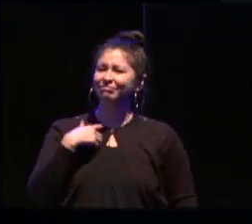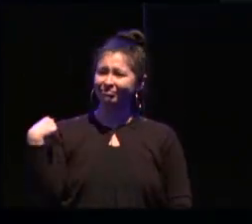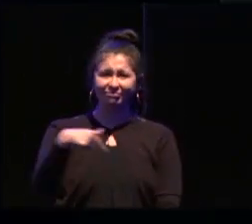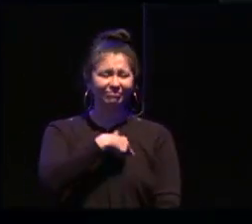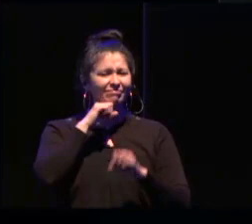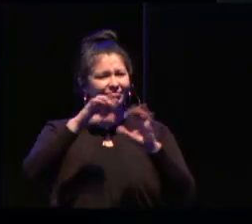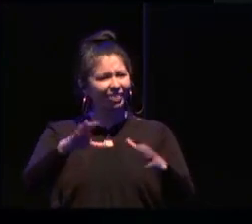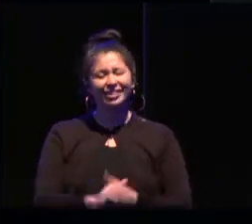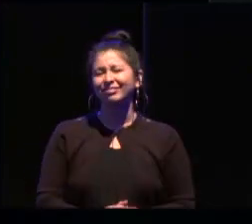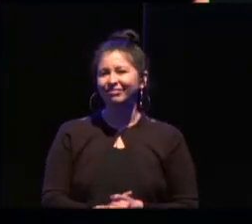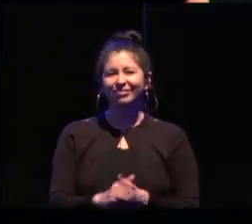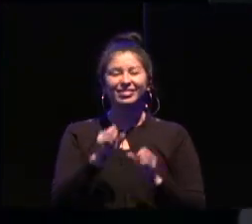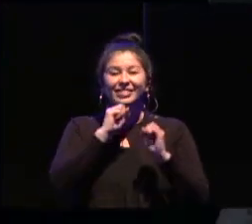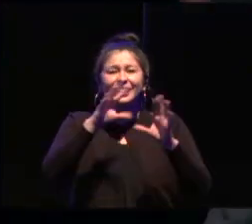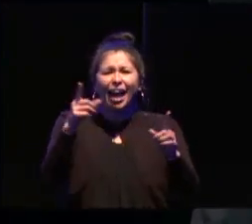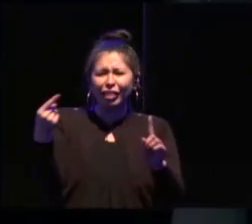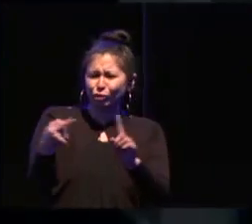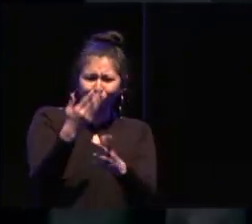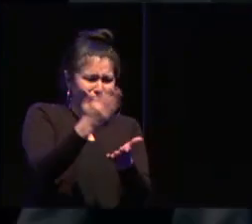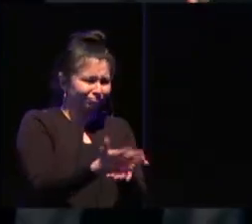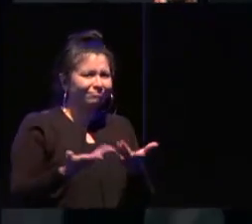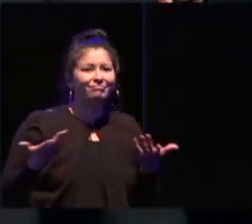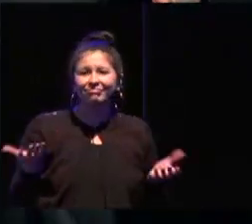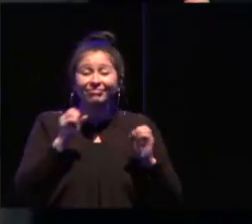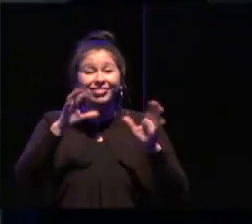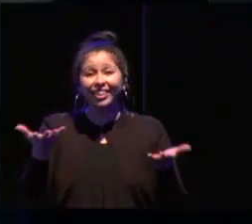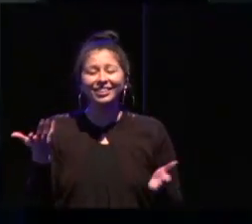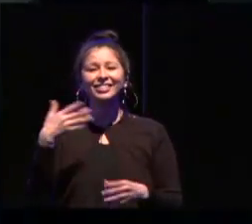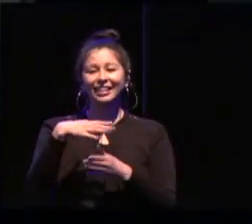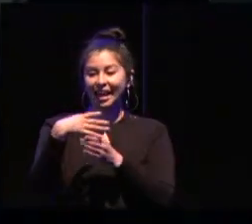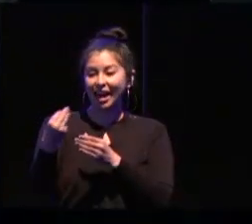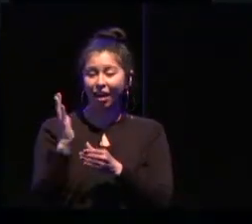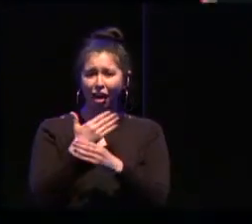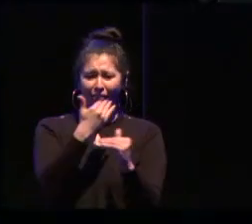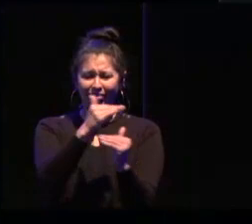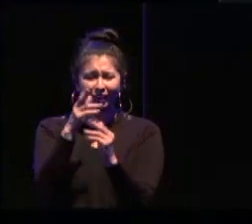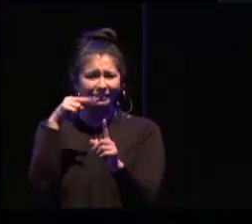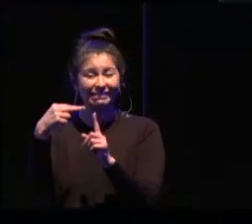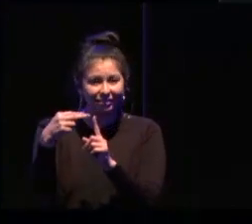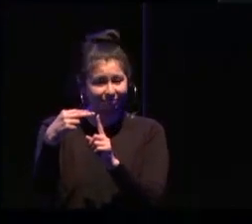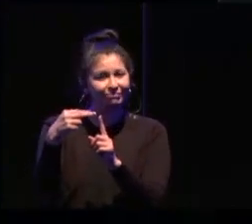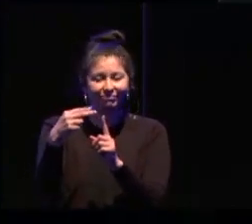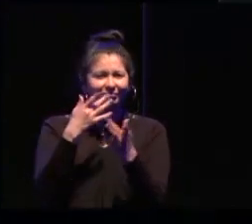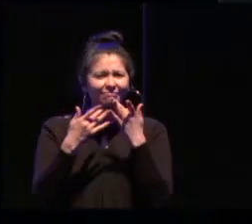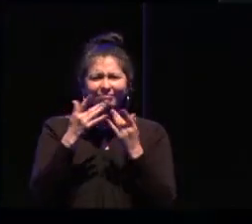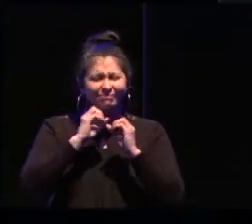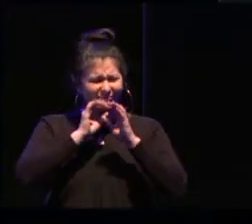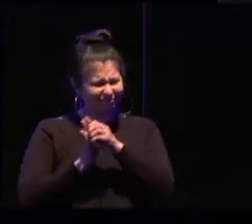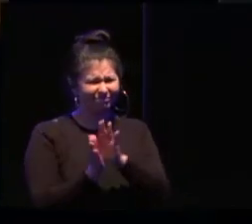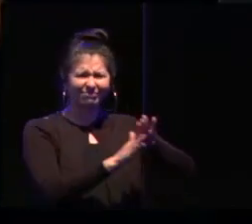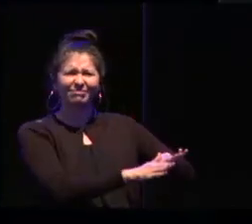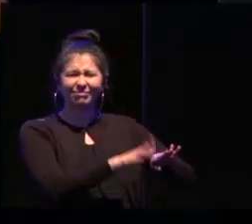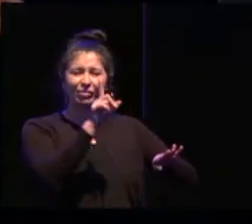us. There is nothing to stop us. Outside of our limited perception, there's nothing